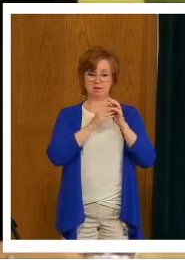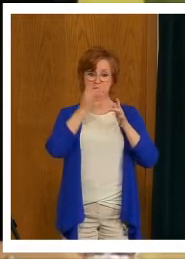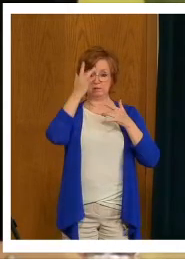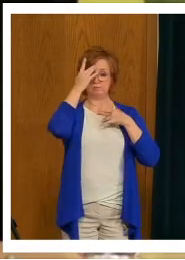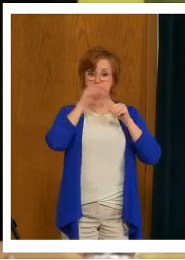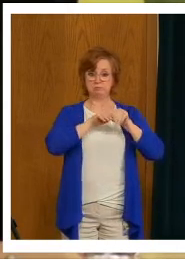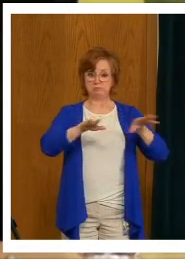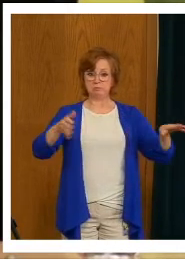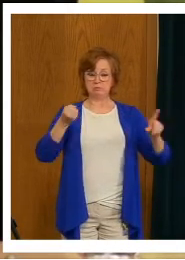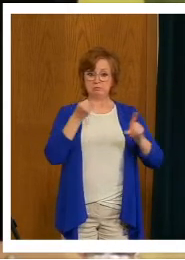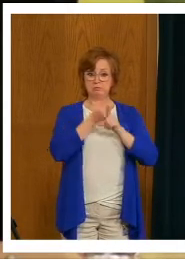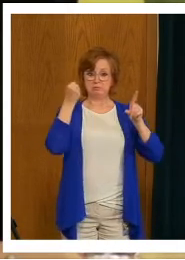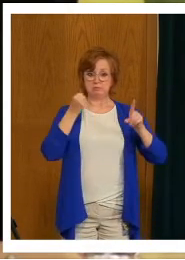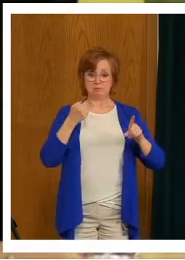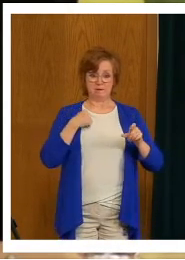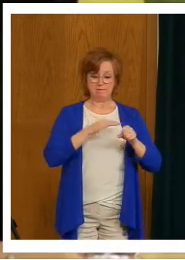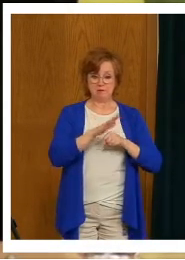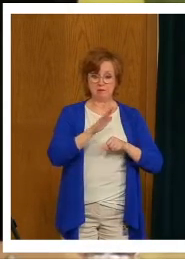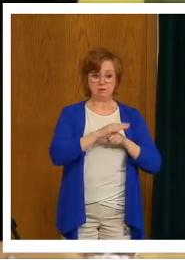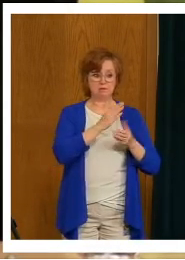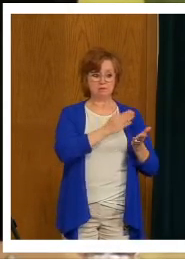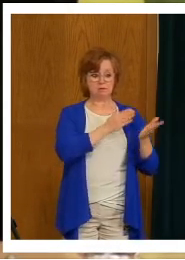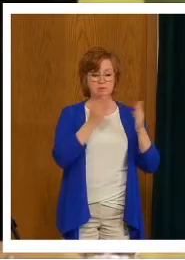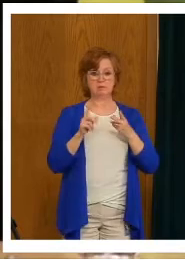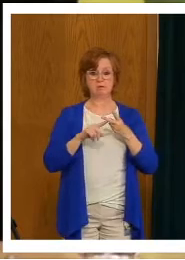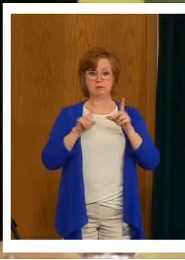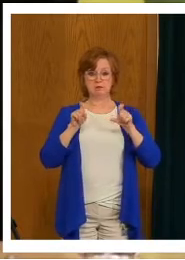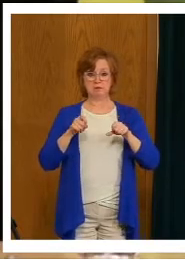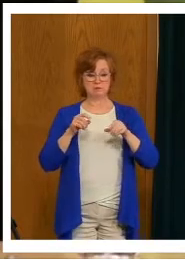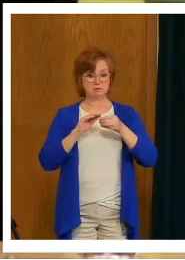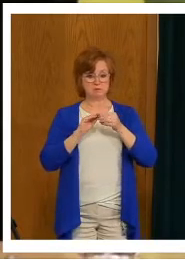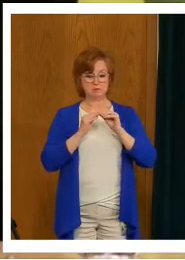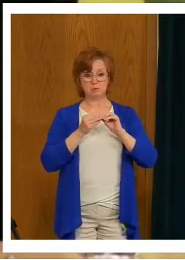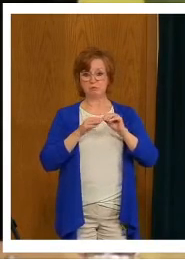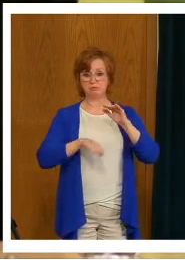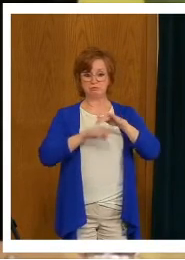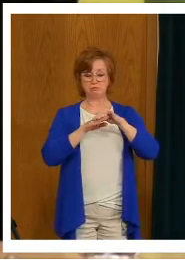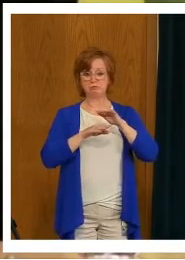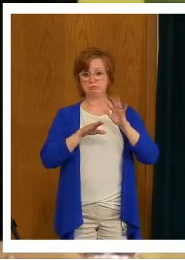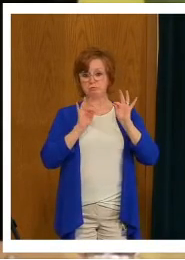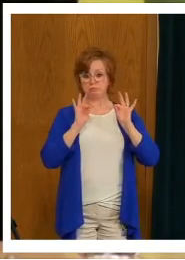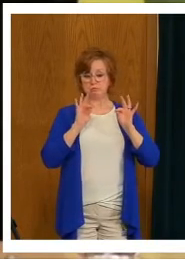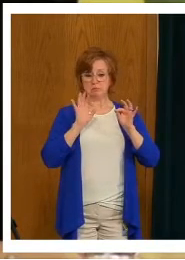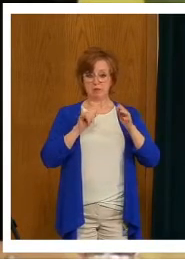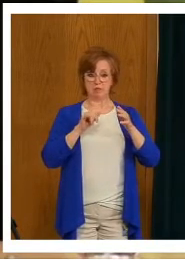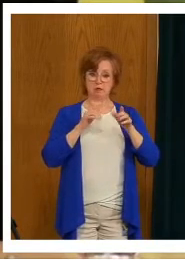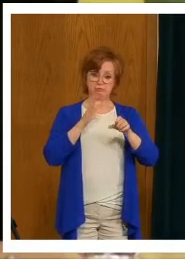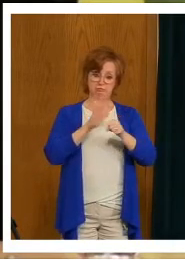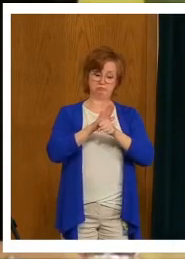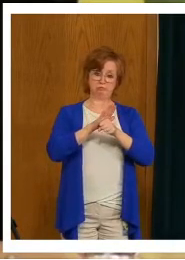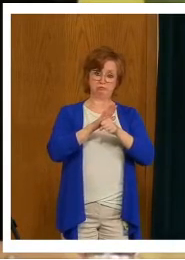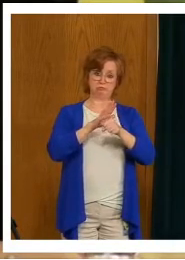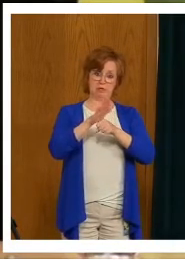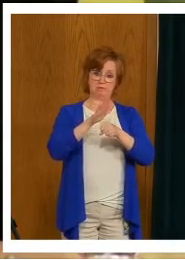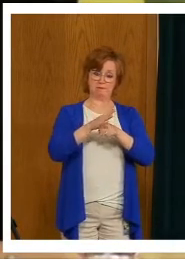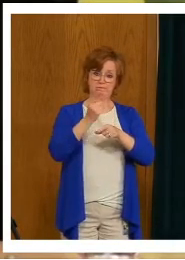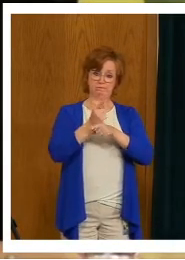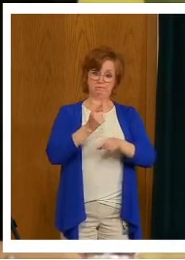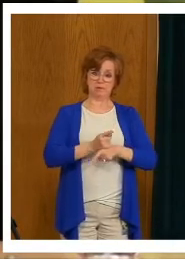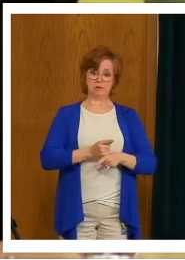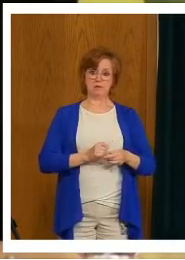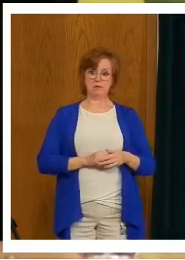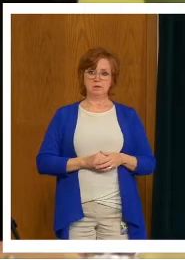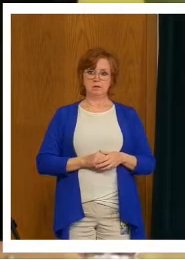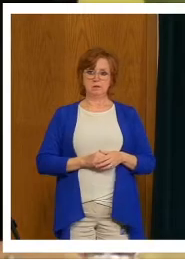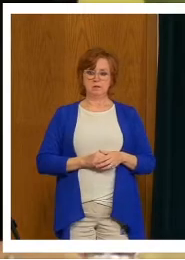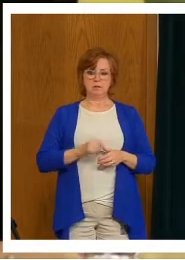again? And is our testing, contact tracing capacity, is it appropriate for the weeks and months ahead,